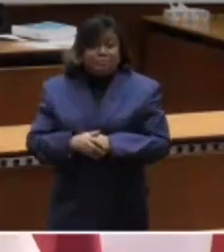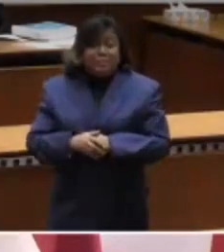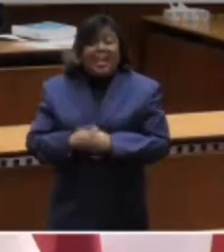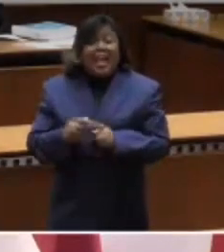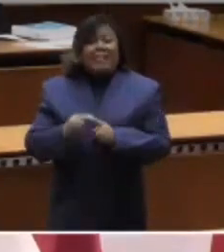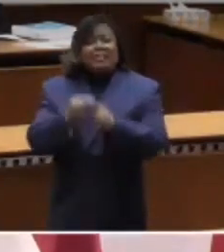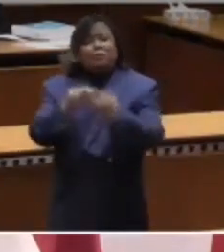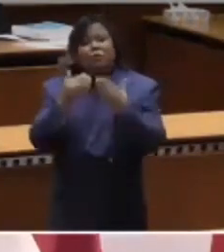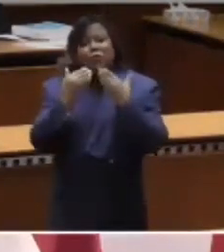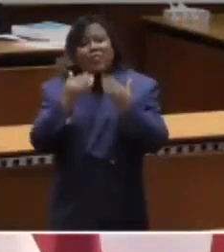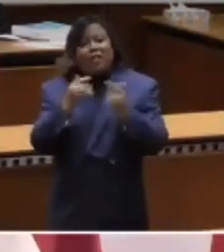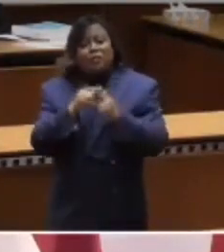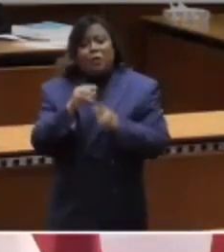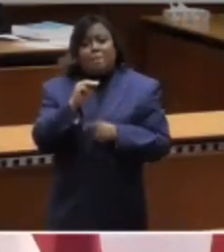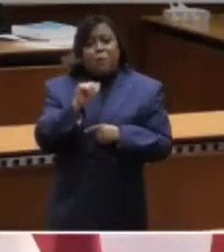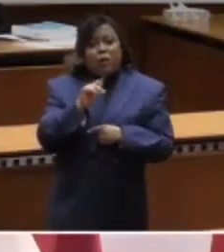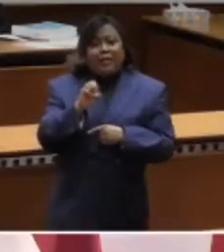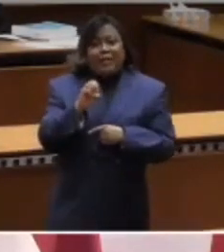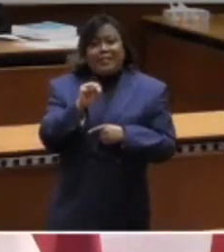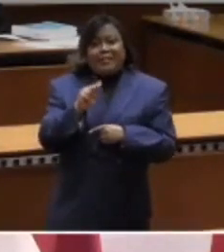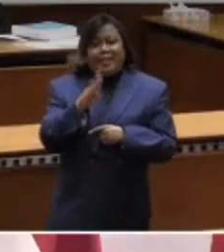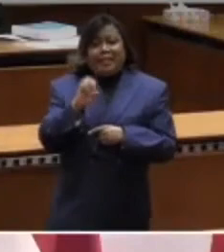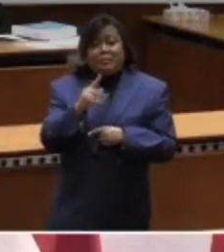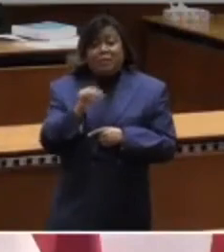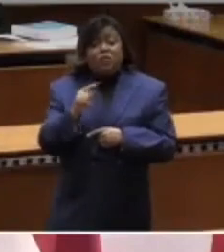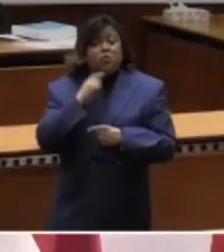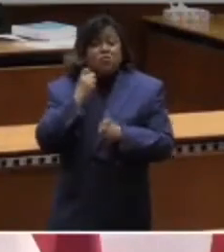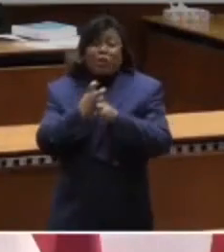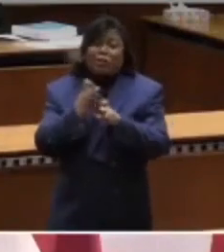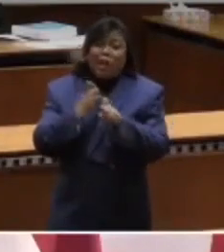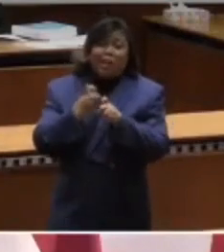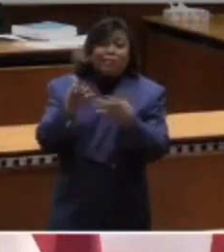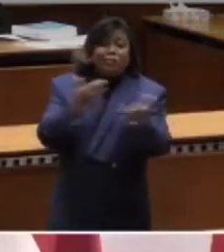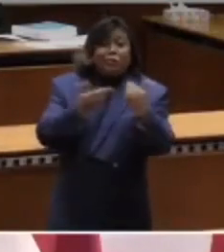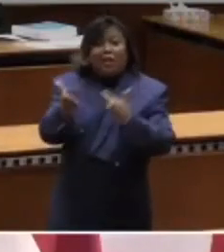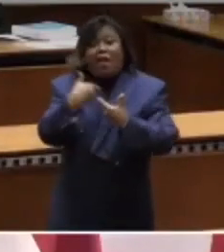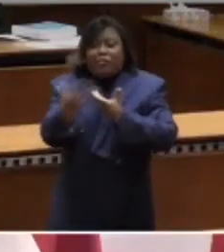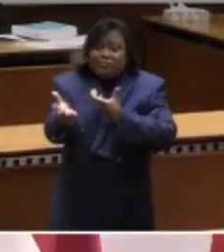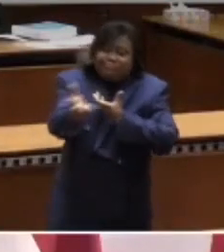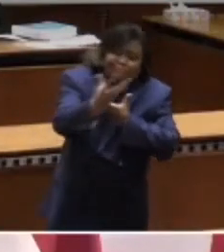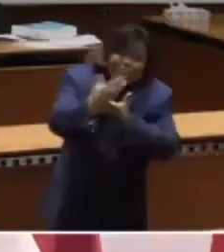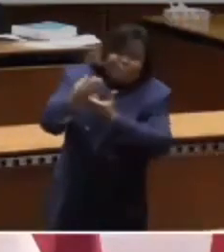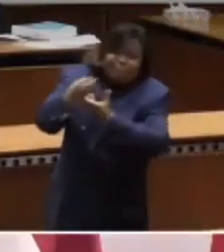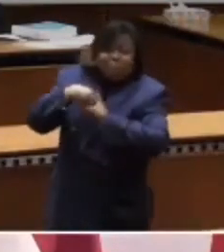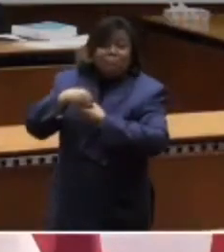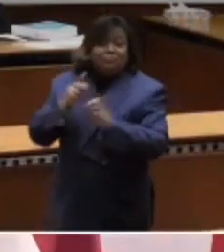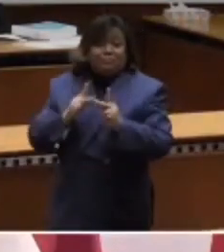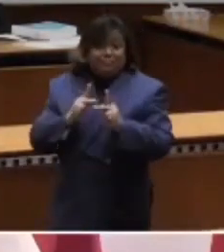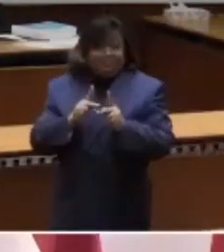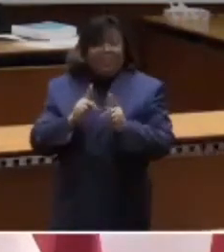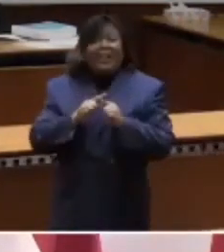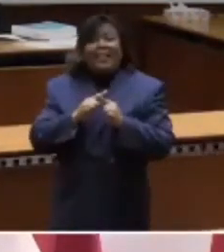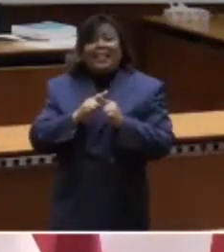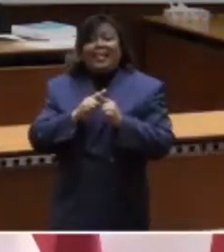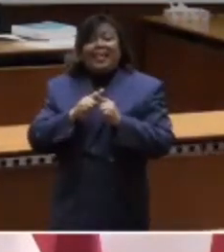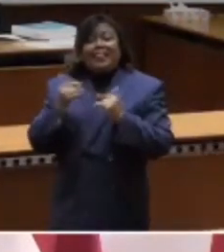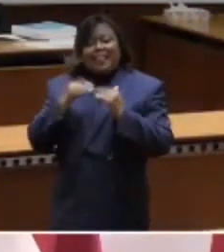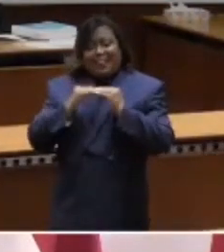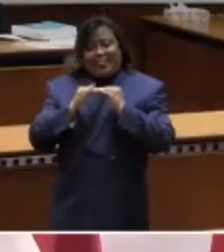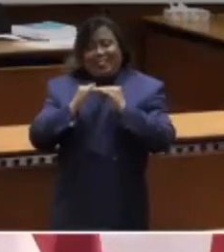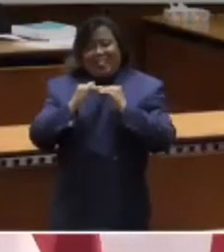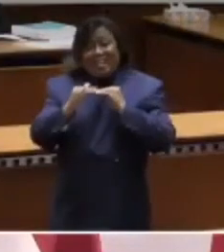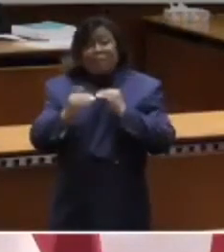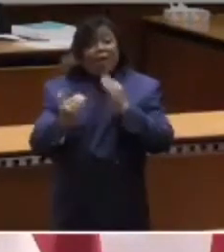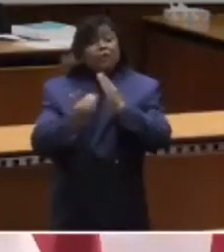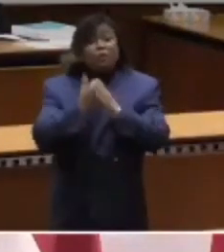And a special thanks to Marty Nesbitt, who is working hard to bring others into the fold. The common theme here is